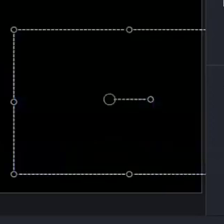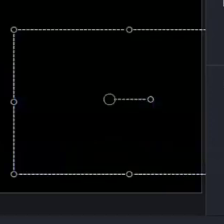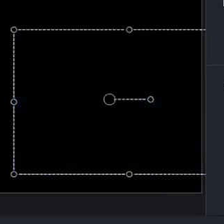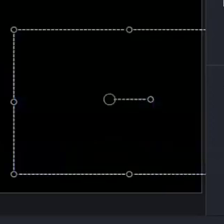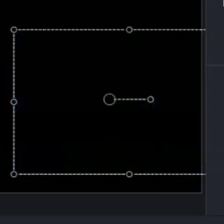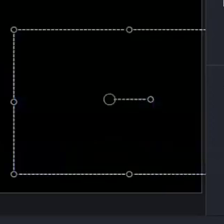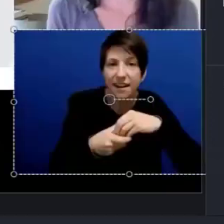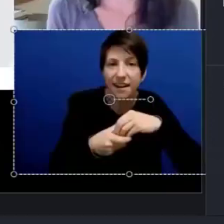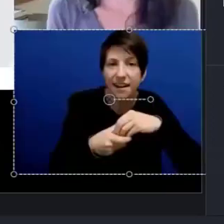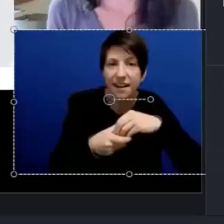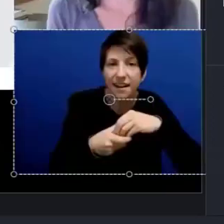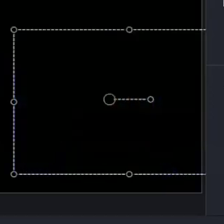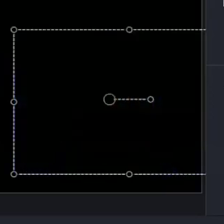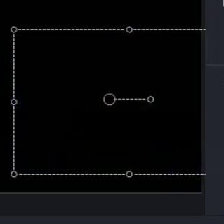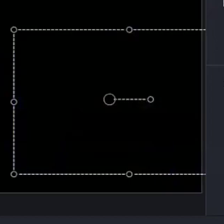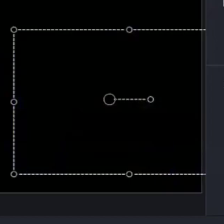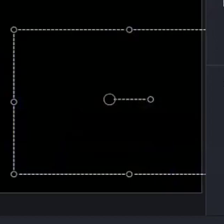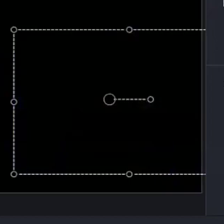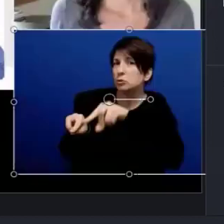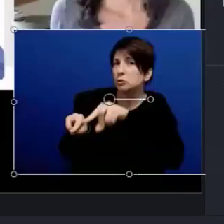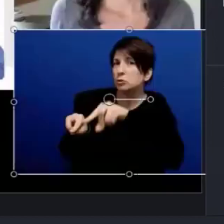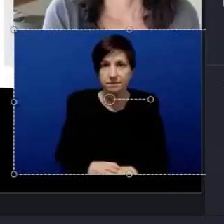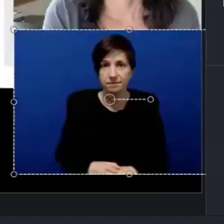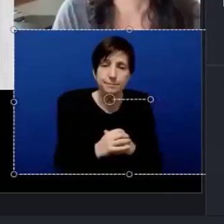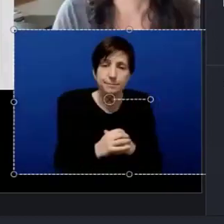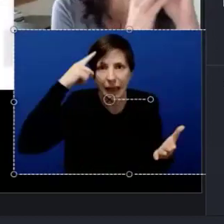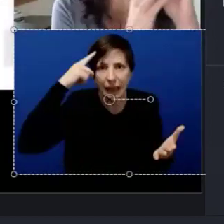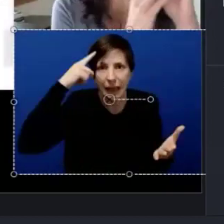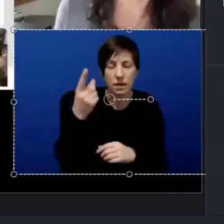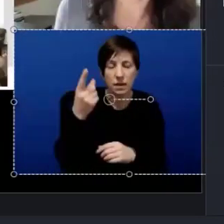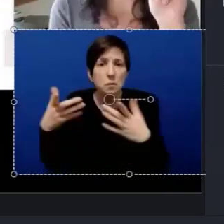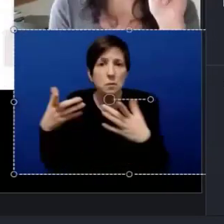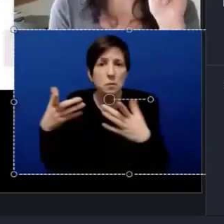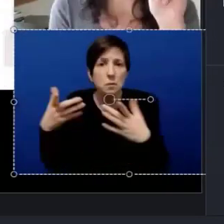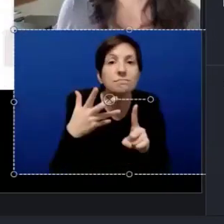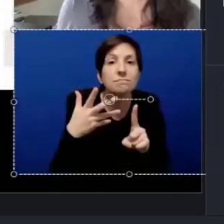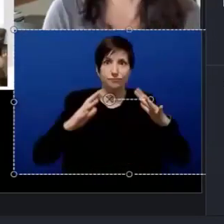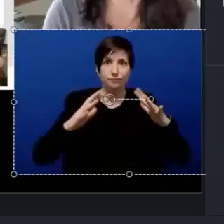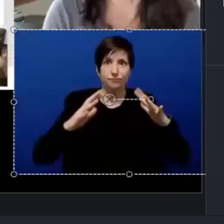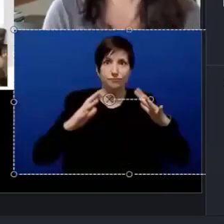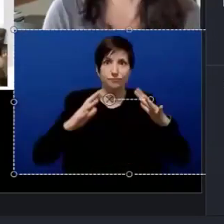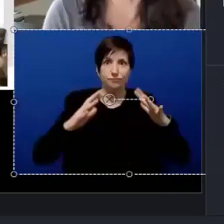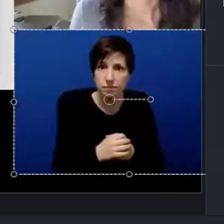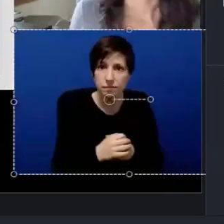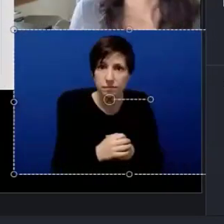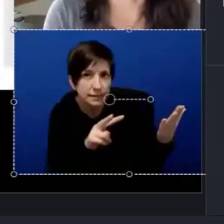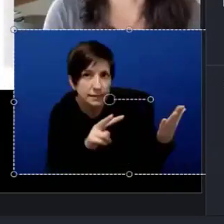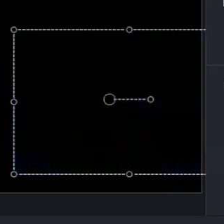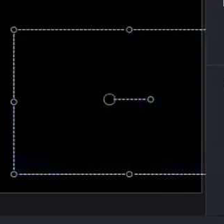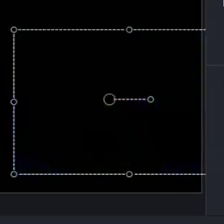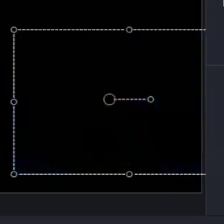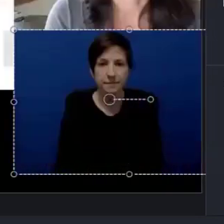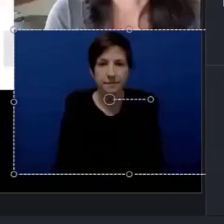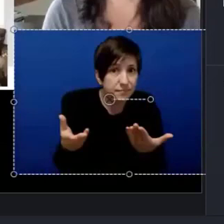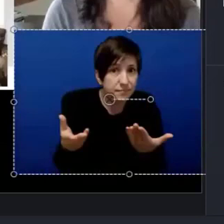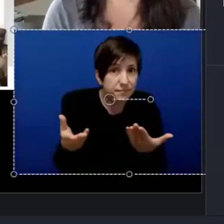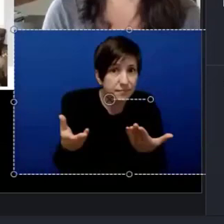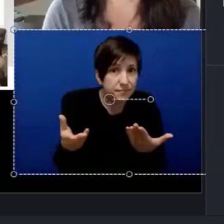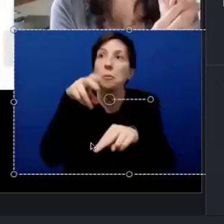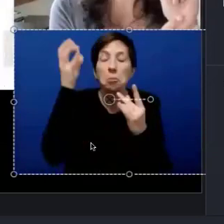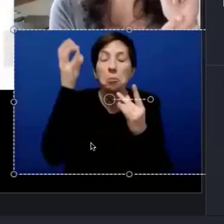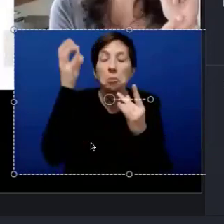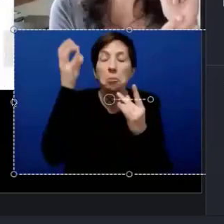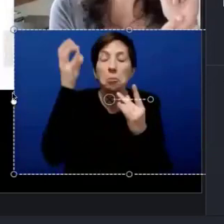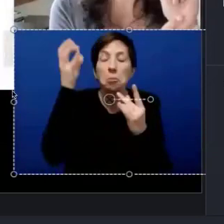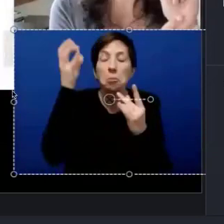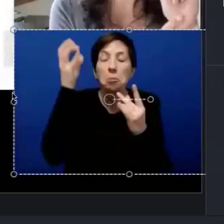just creating one session, and then we can produce all the videos on the same session, and that saves us a lot of time. So obviously,